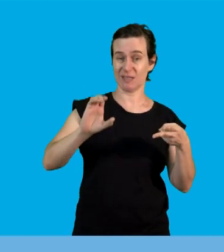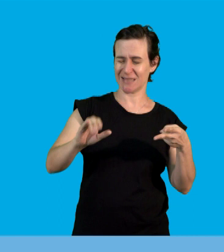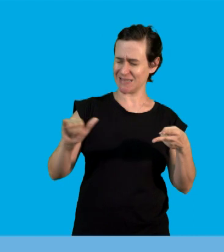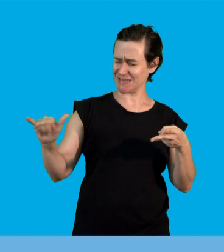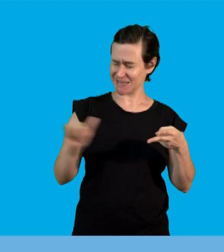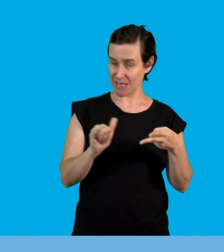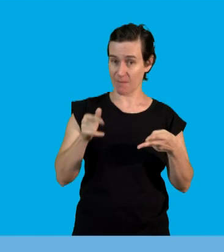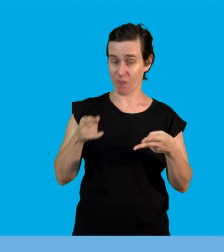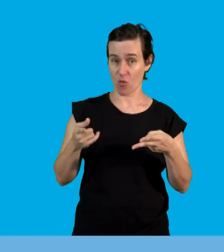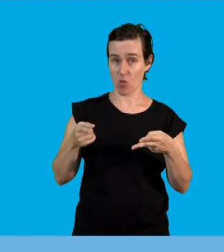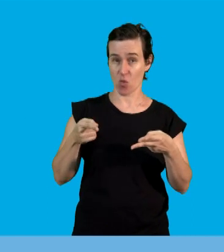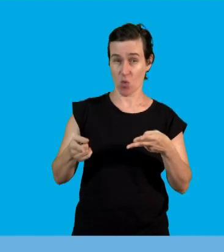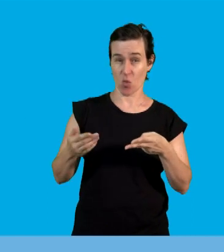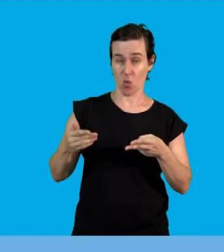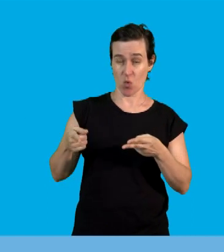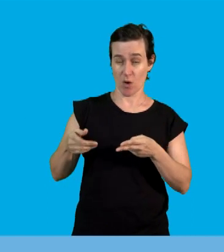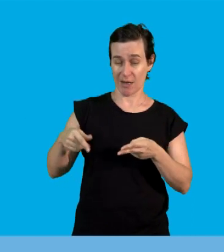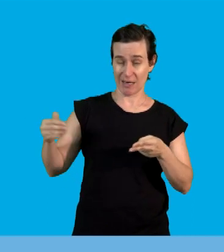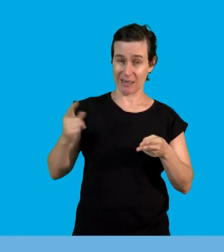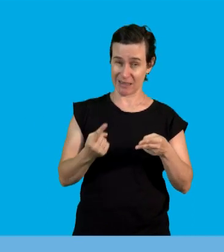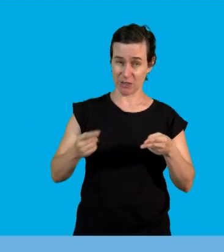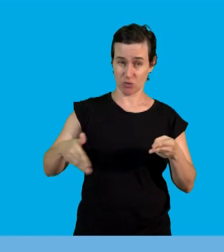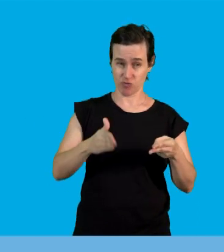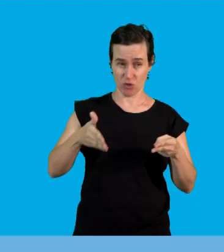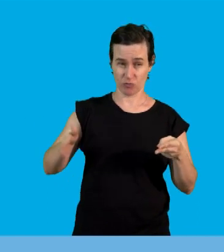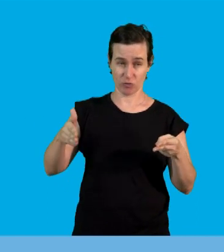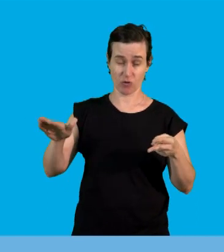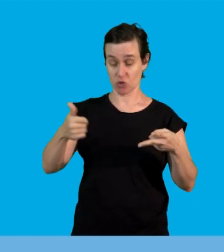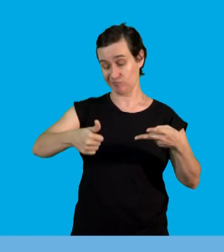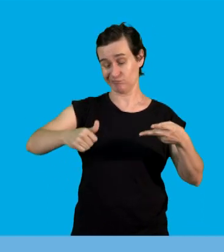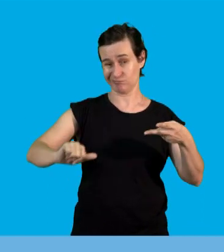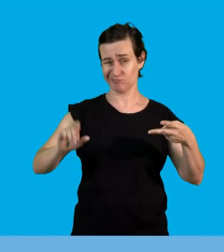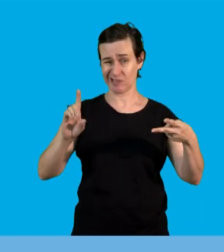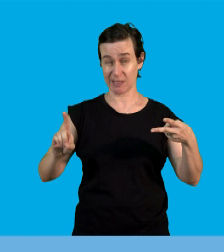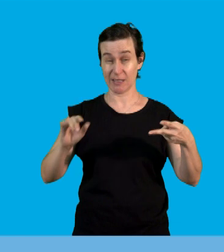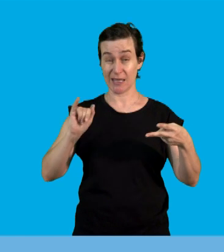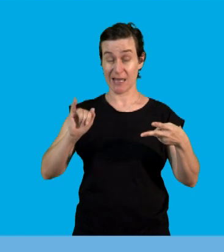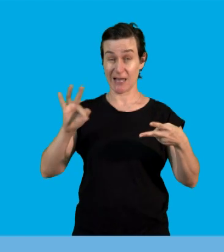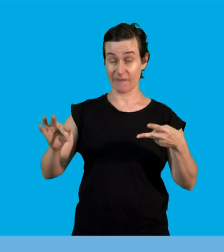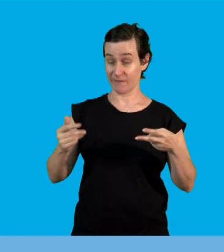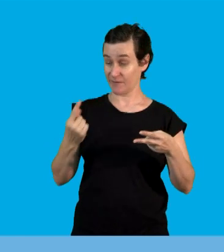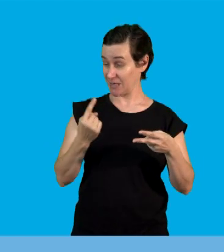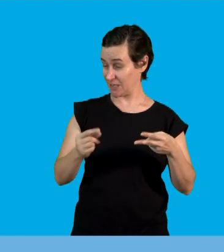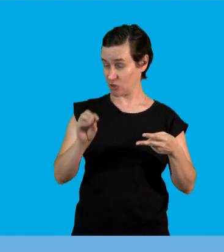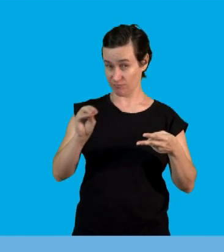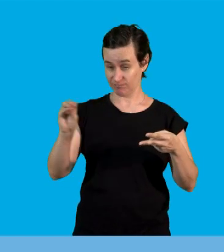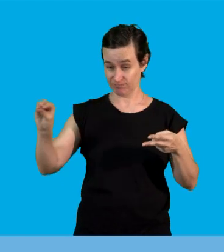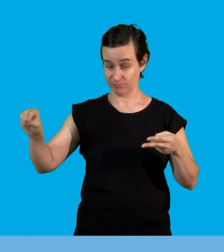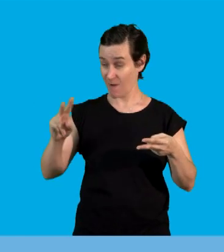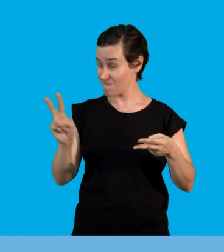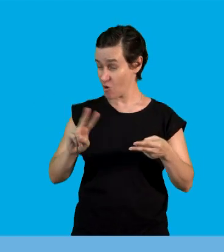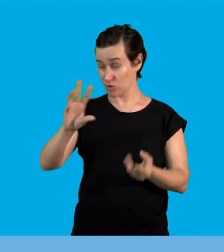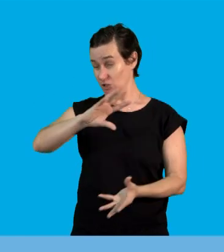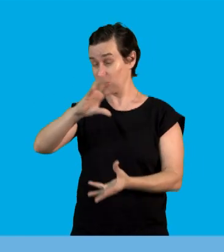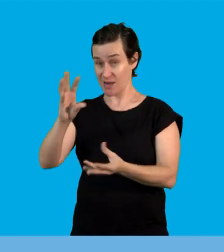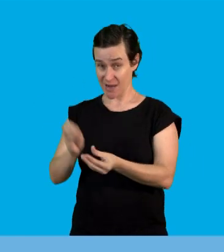same across each branch as the supply voltage. And then option D, when you add the voltage across each component together, it